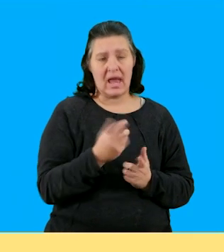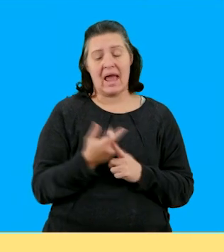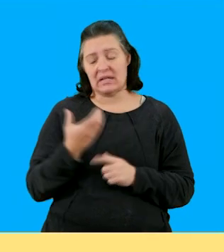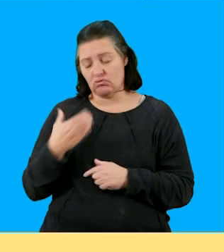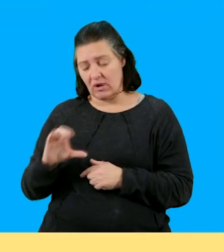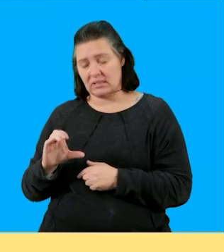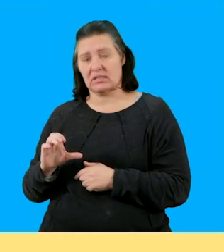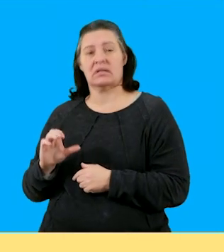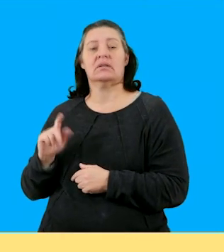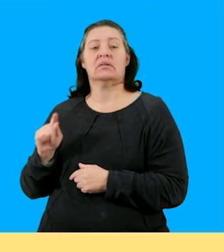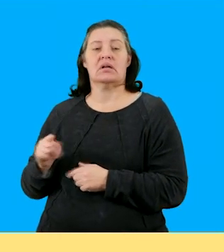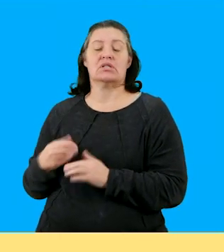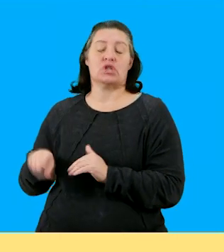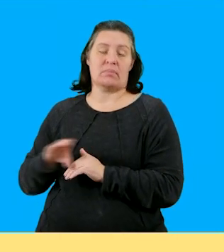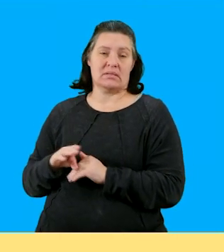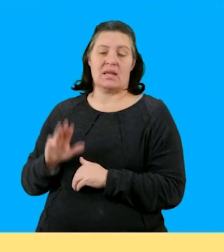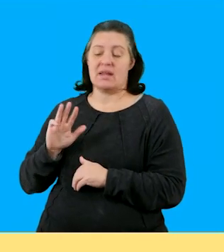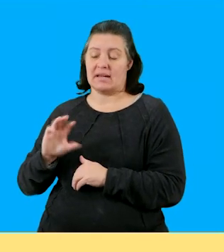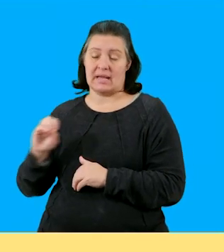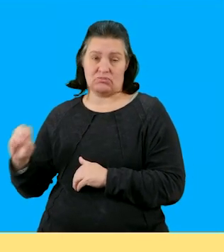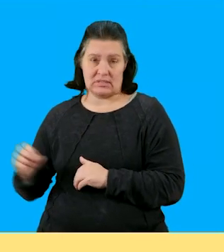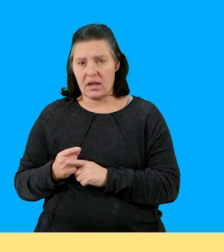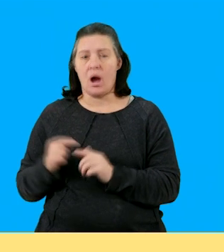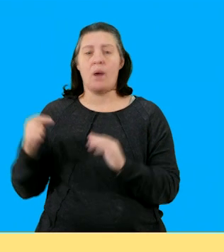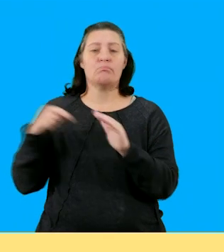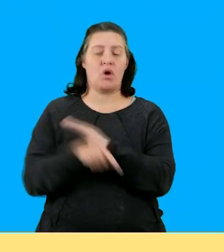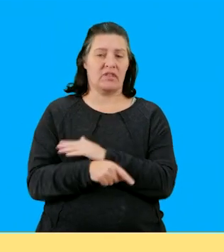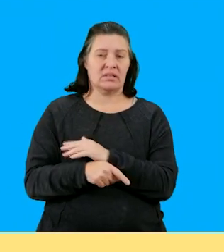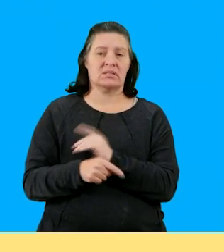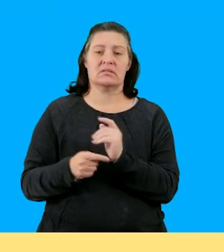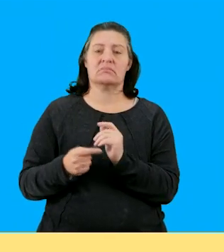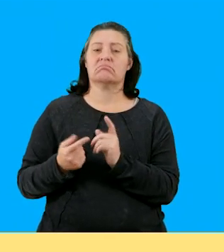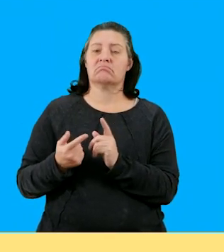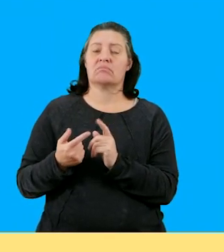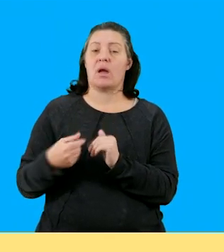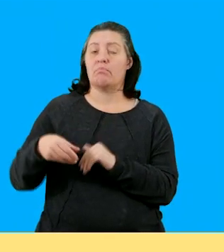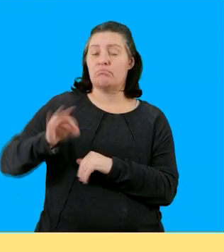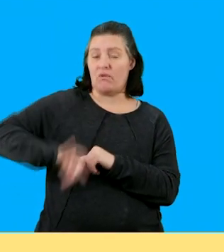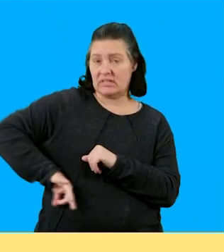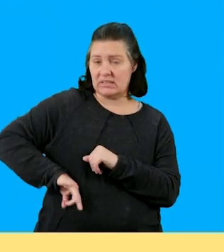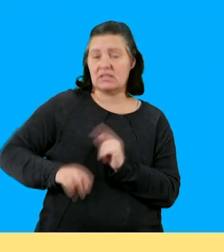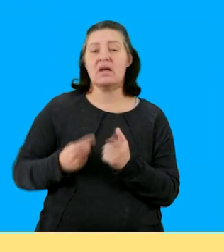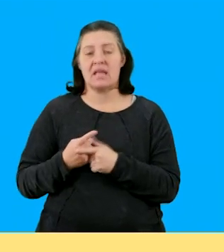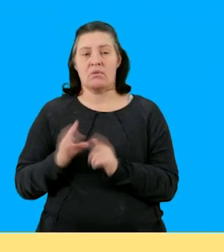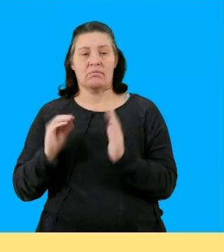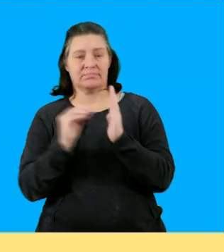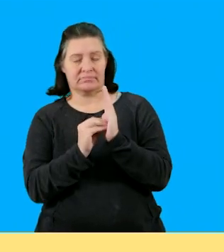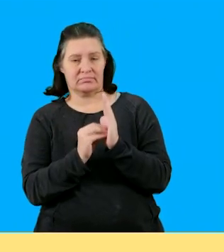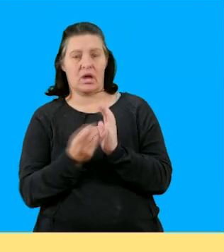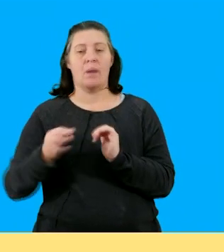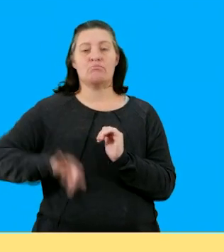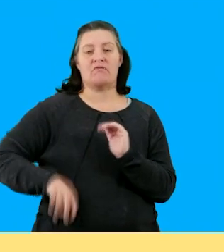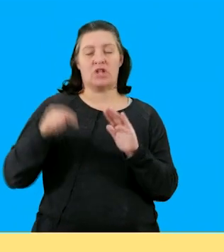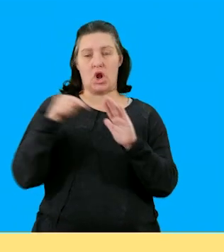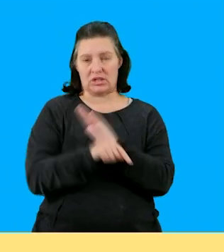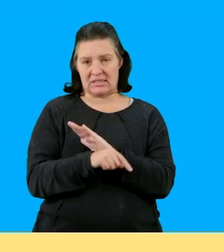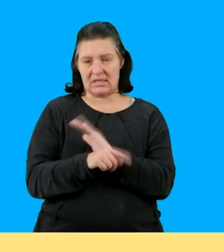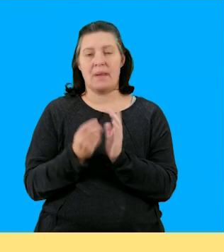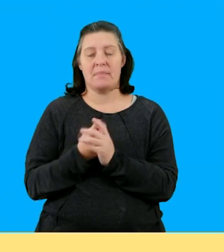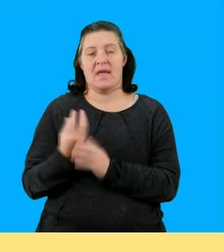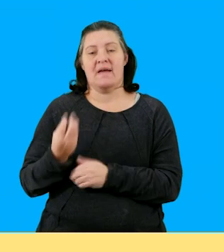have taken place when we do our stock taking, errors in stock taking.